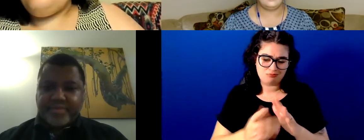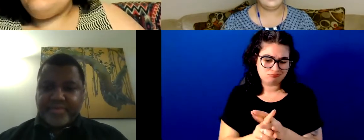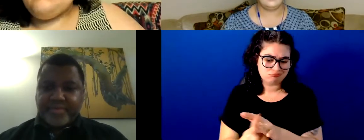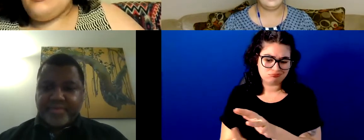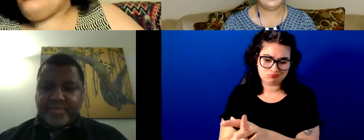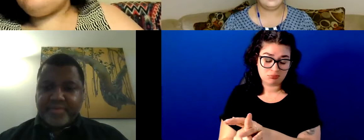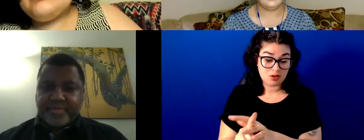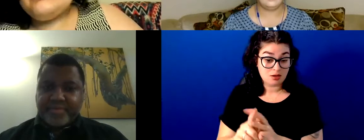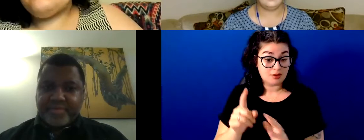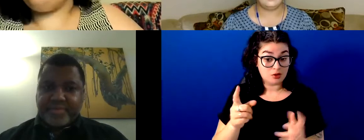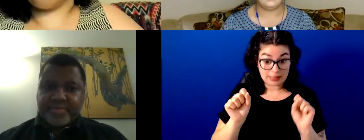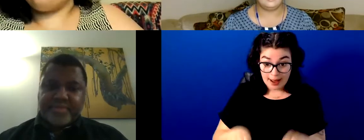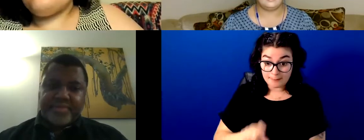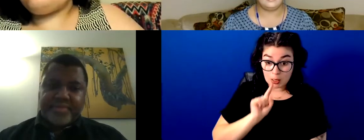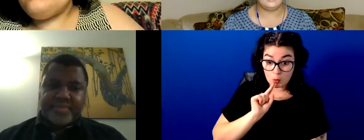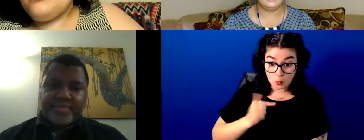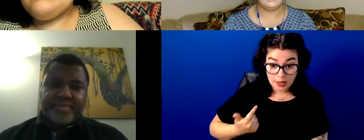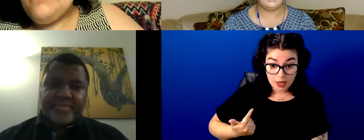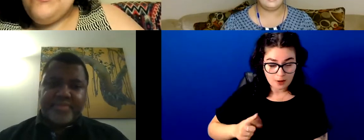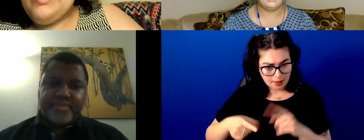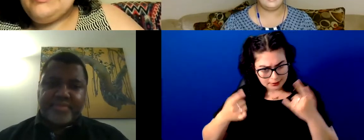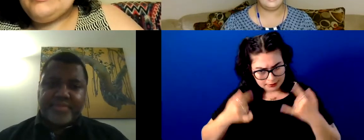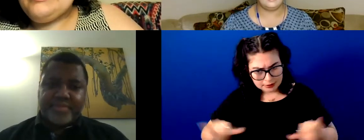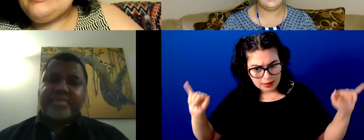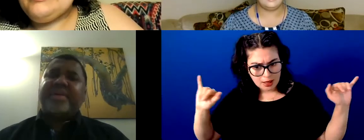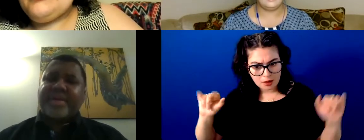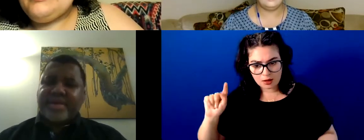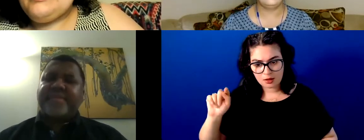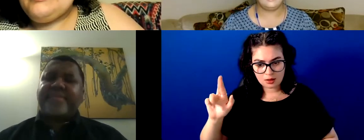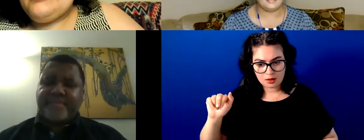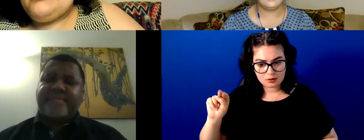be queer and still really transphobic.